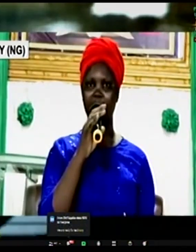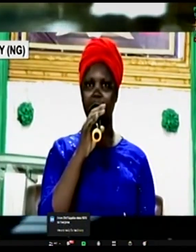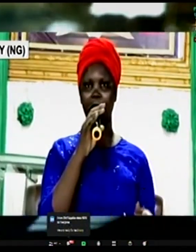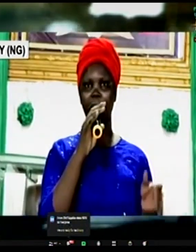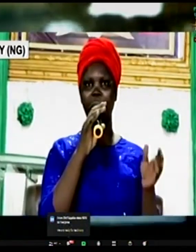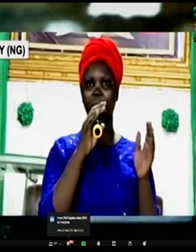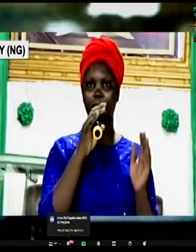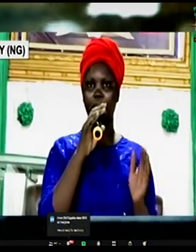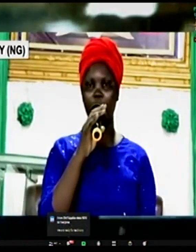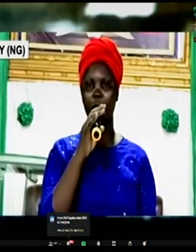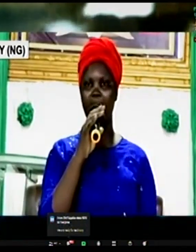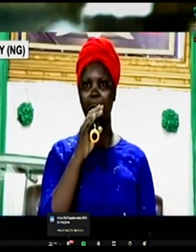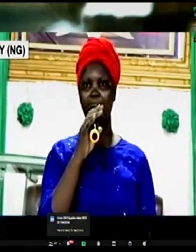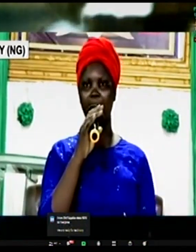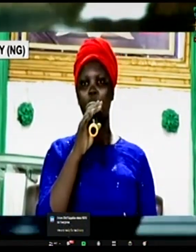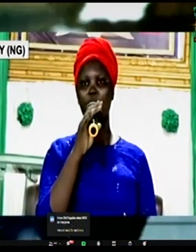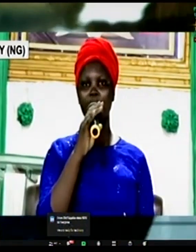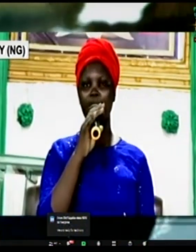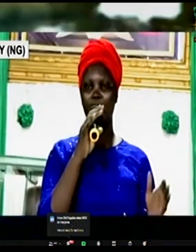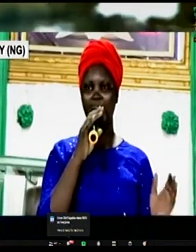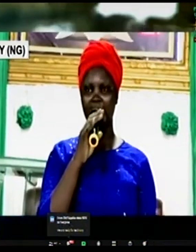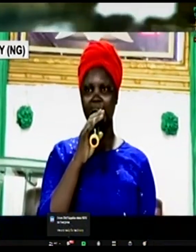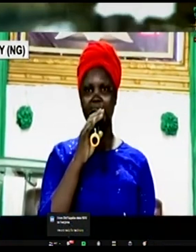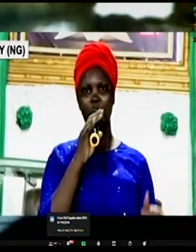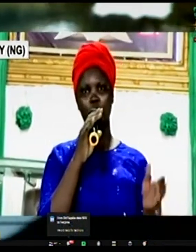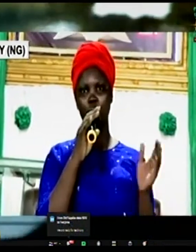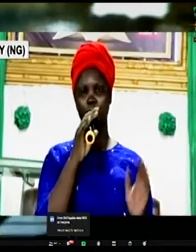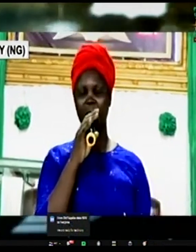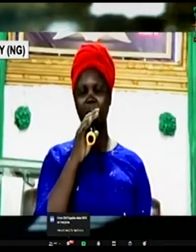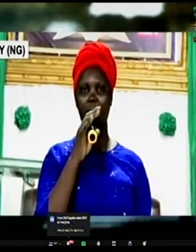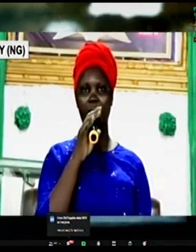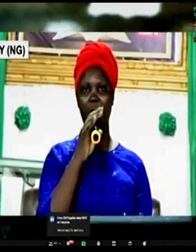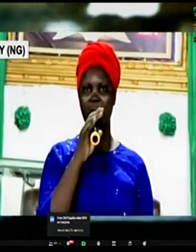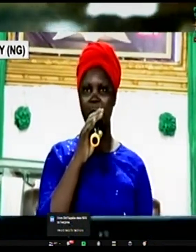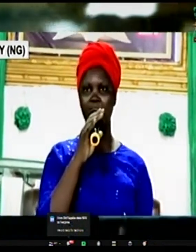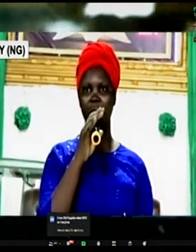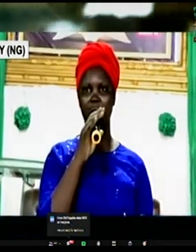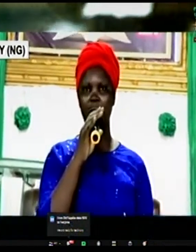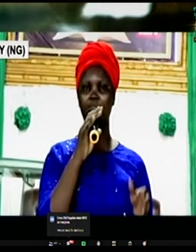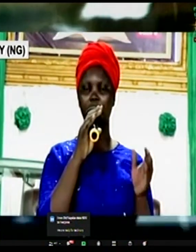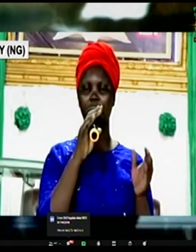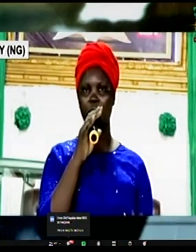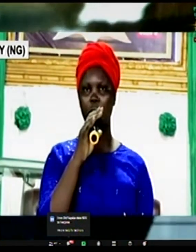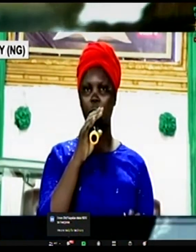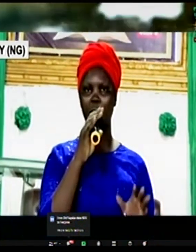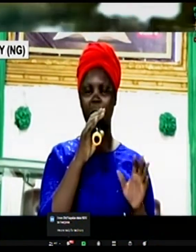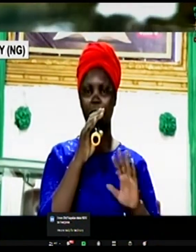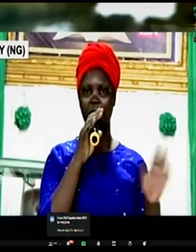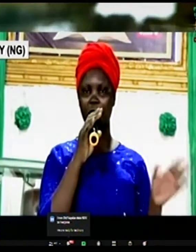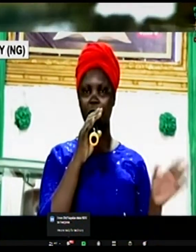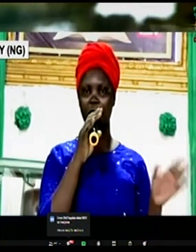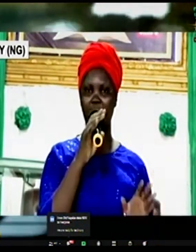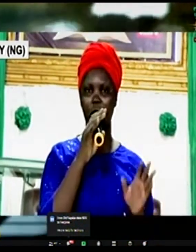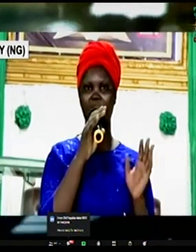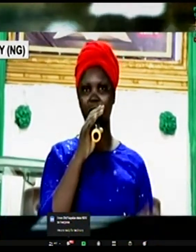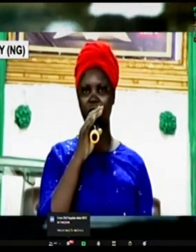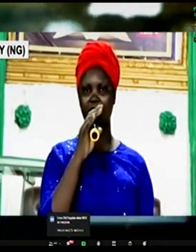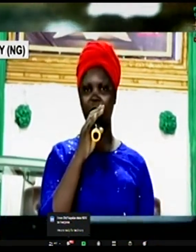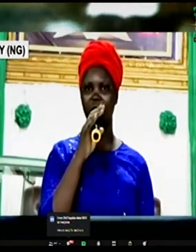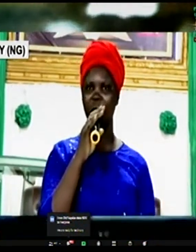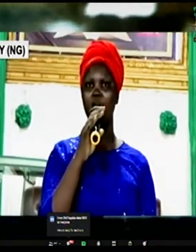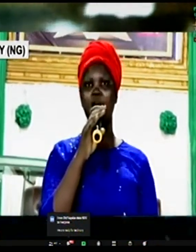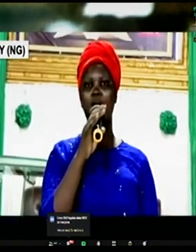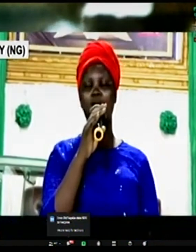it's still there. Program, when our daddy said we should place our hands in wherever we